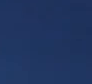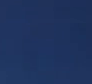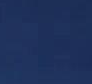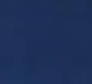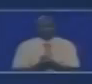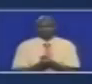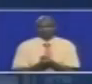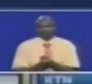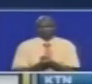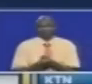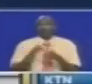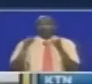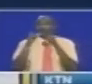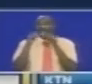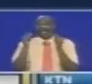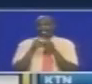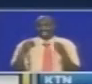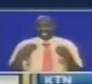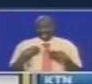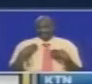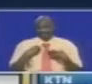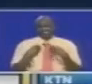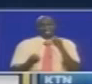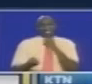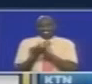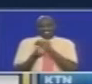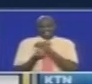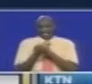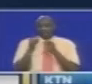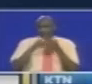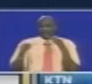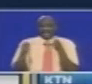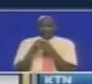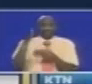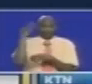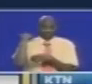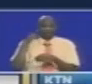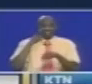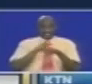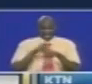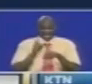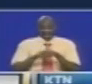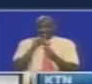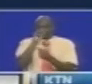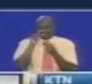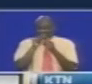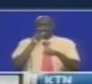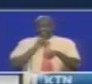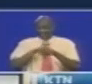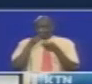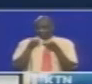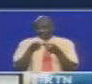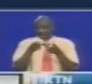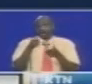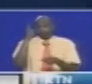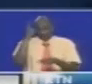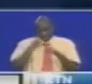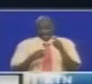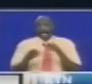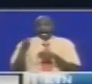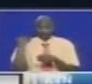There are no words that would have adequately described the tension that had gripped Kenya at this specific moment exactly 1 year